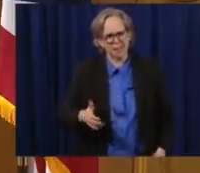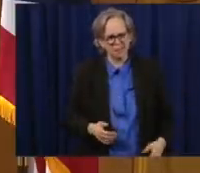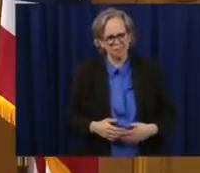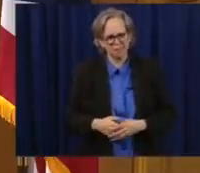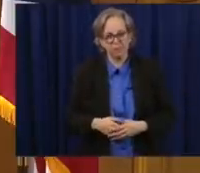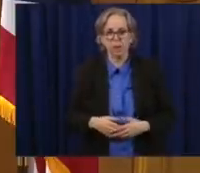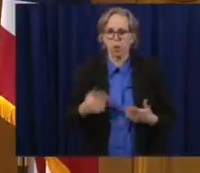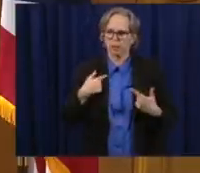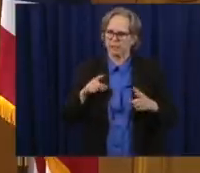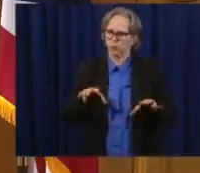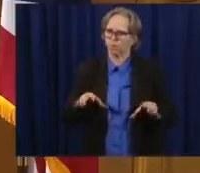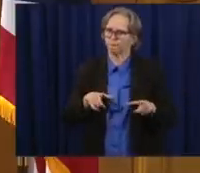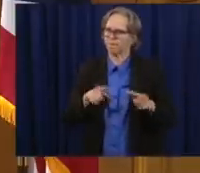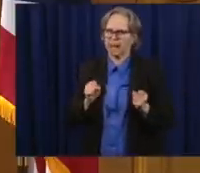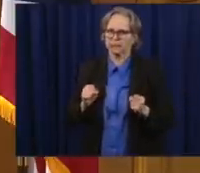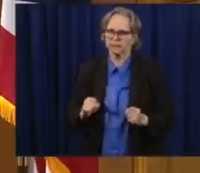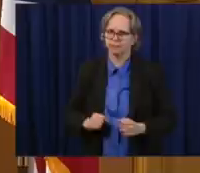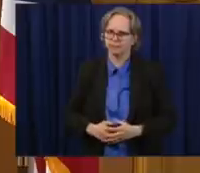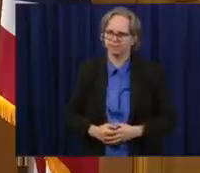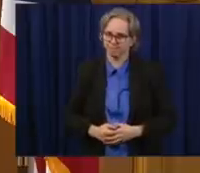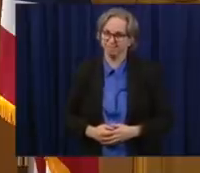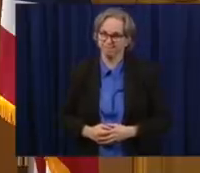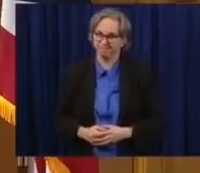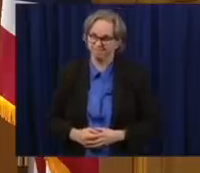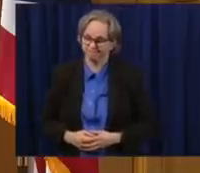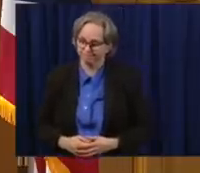testing. Thank you, Governor.